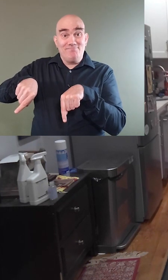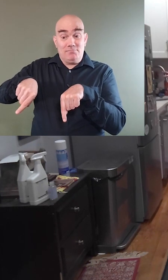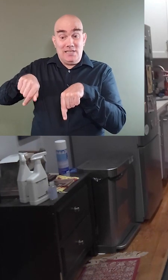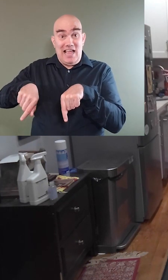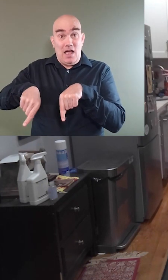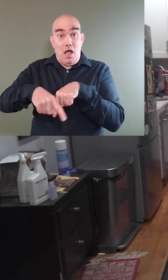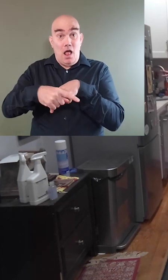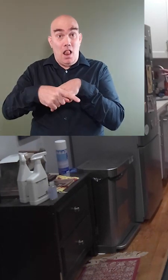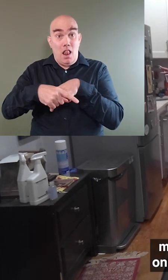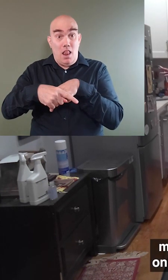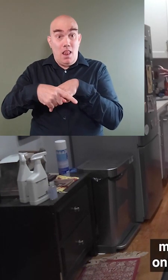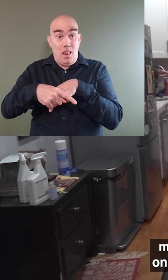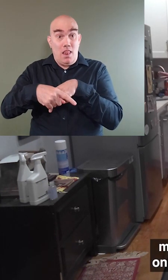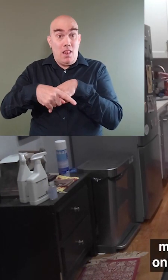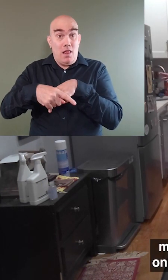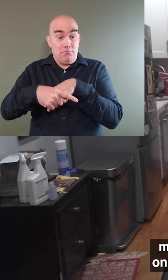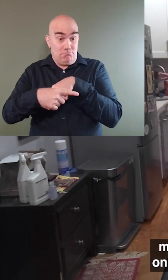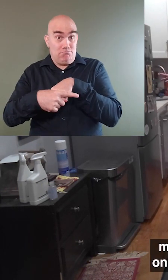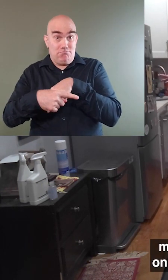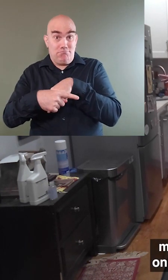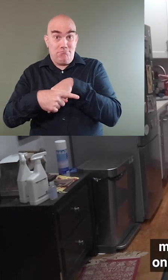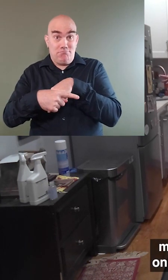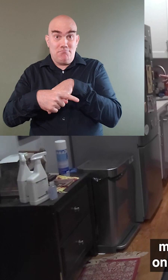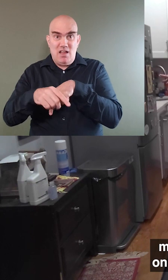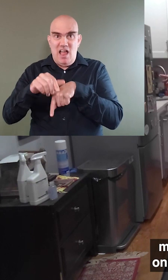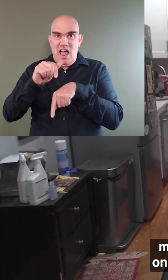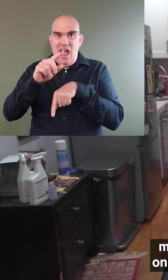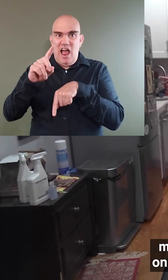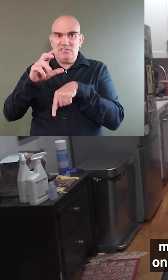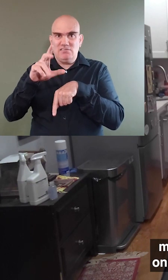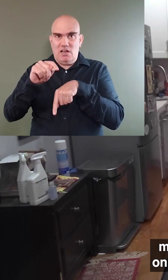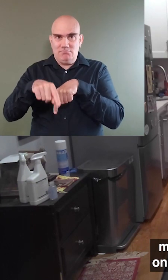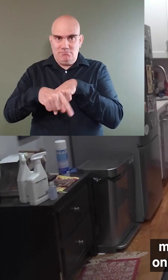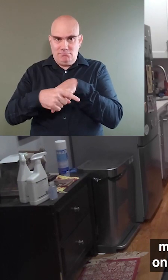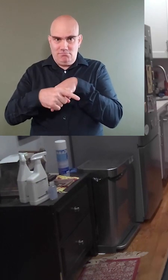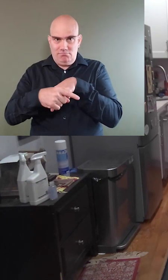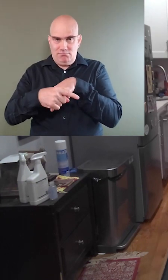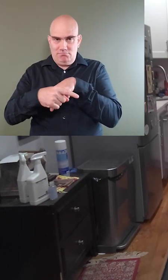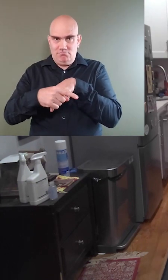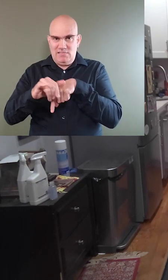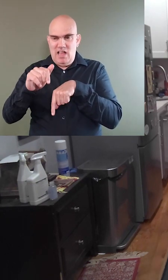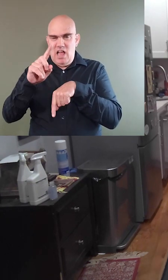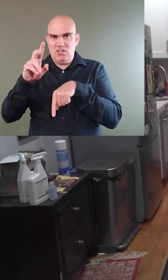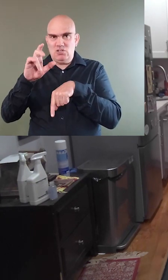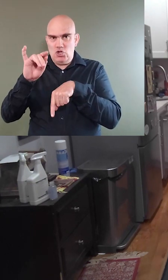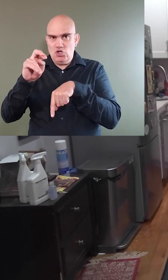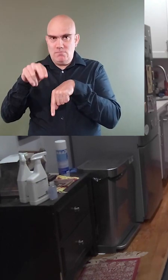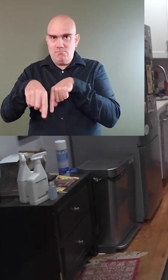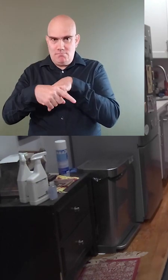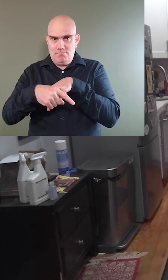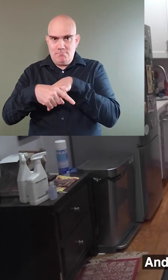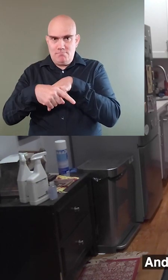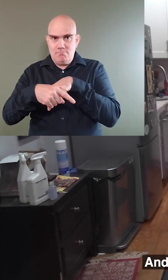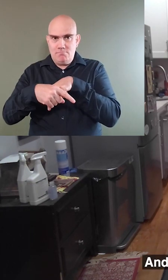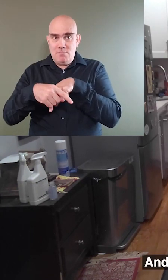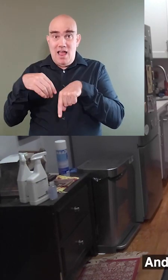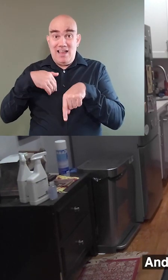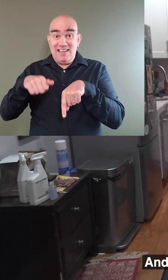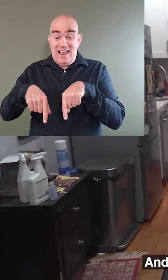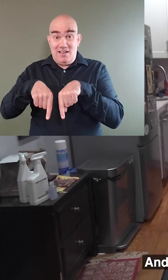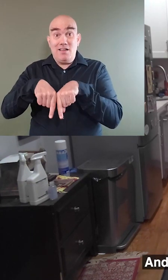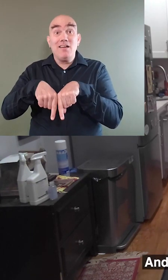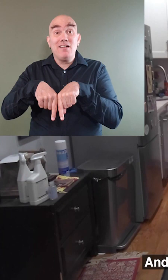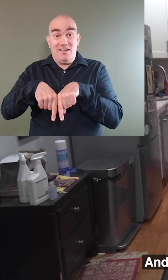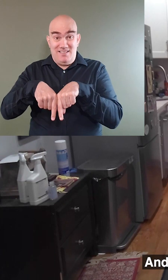my midline. My knee is all the way over on the other side of my body. And that is adduction. And I